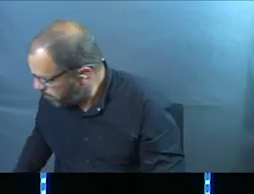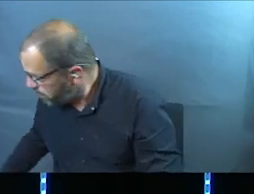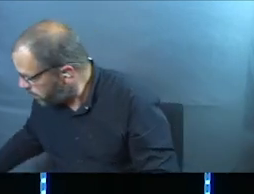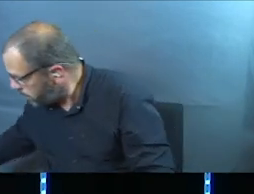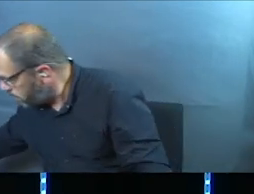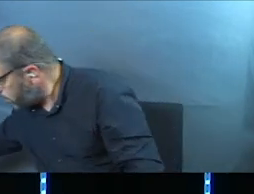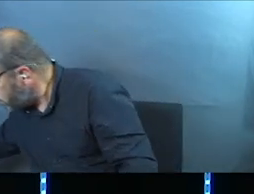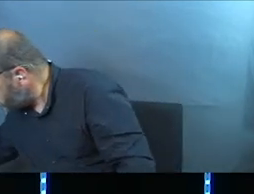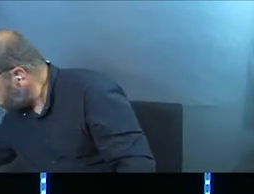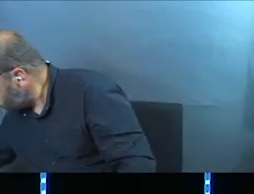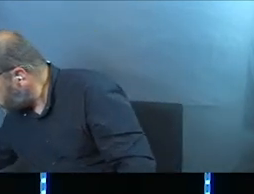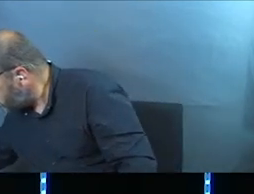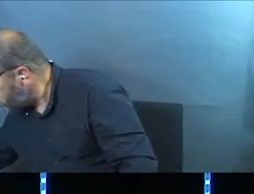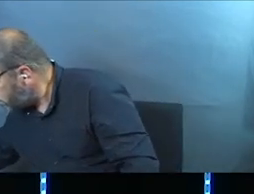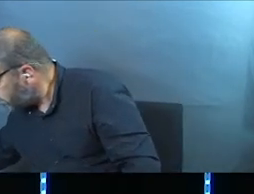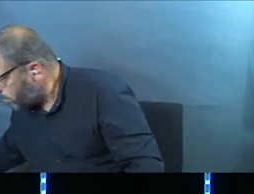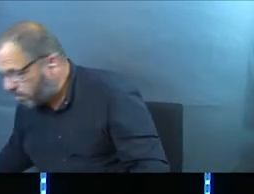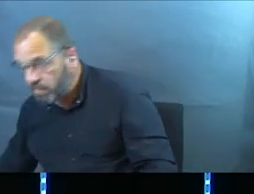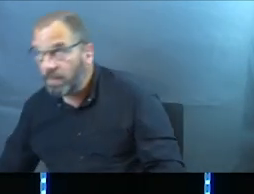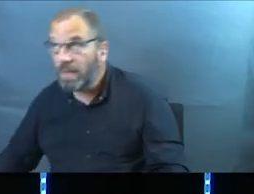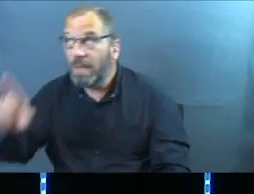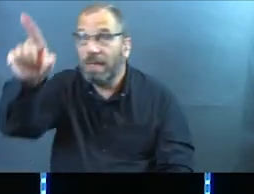He loves you and he has not abandoned you.